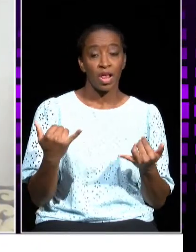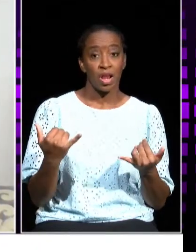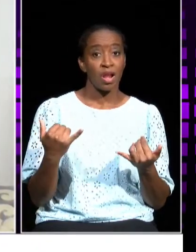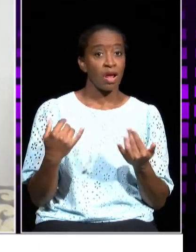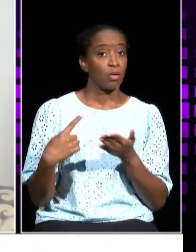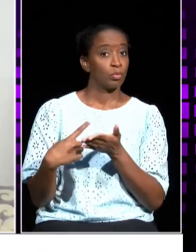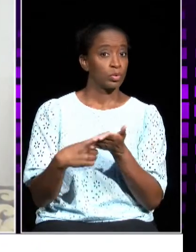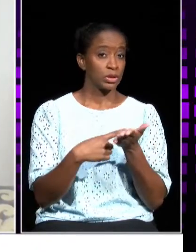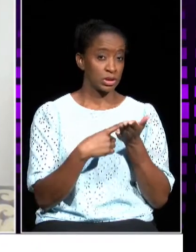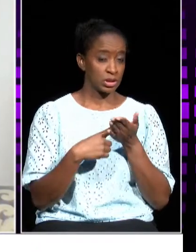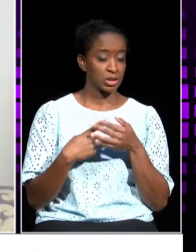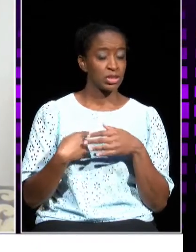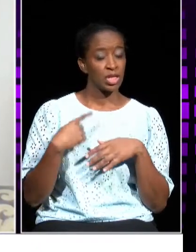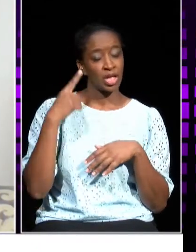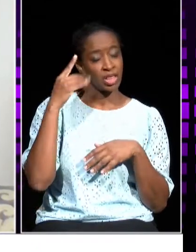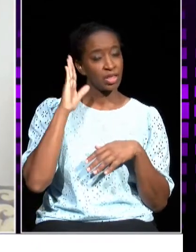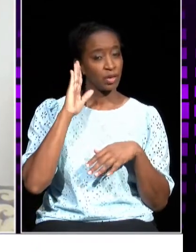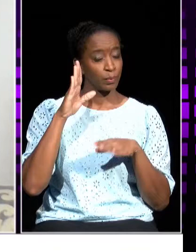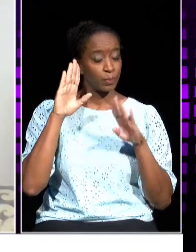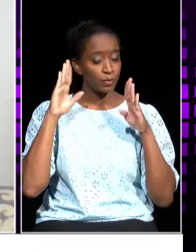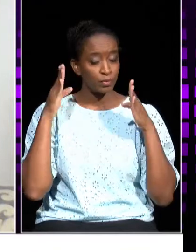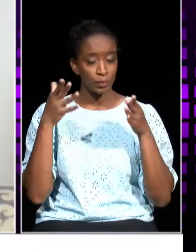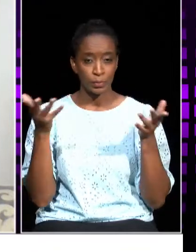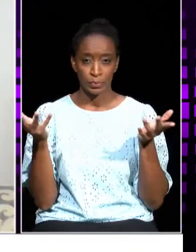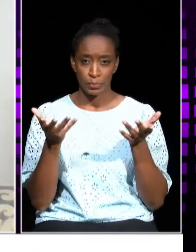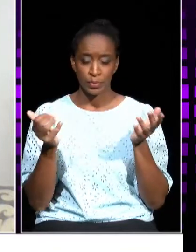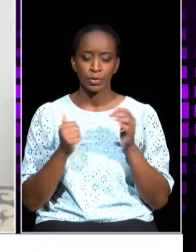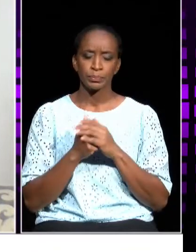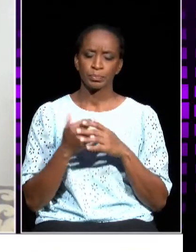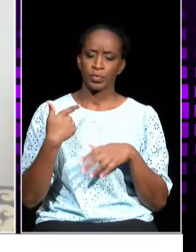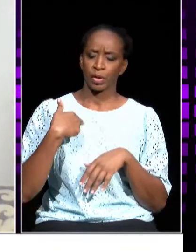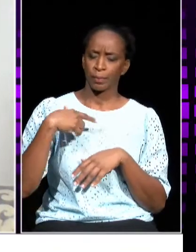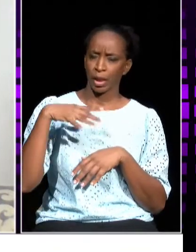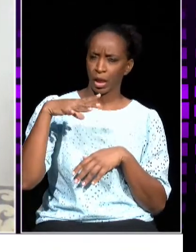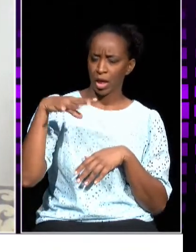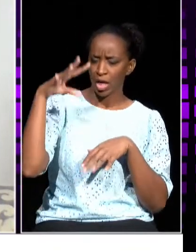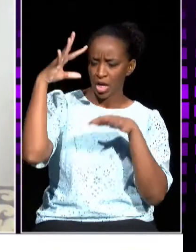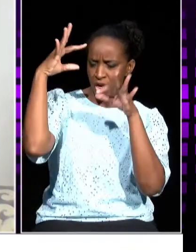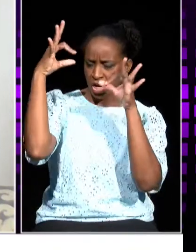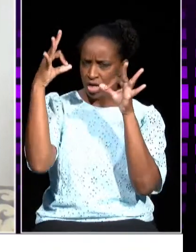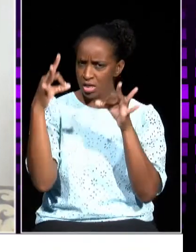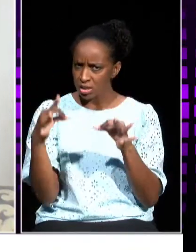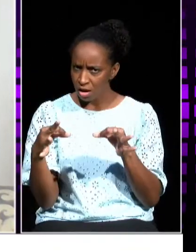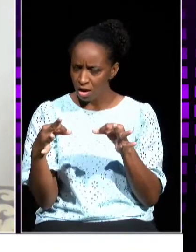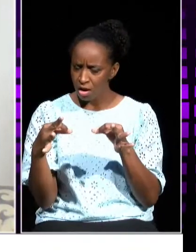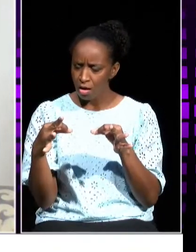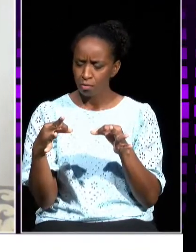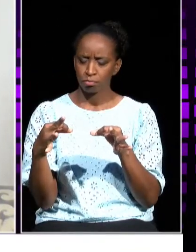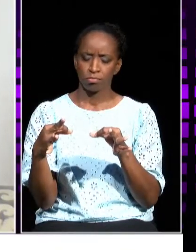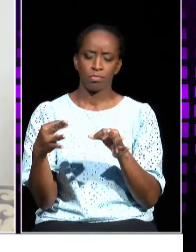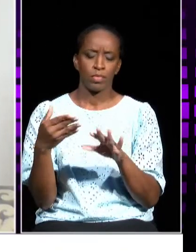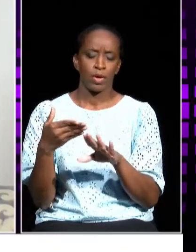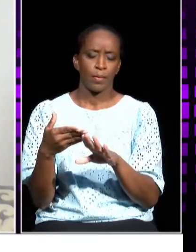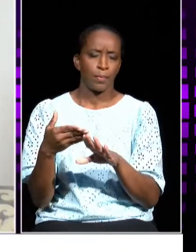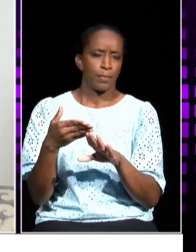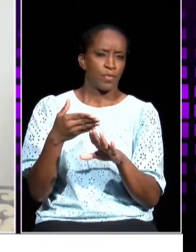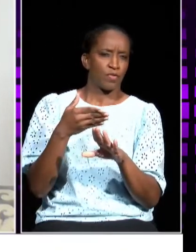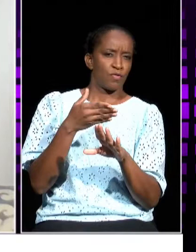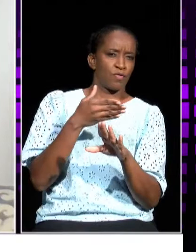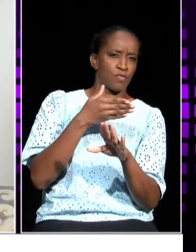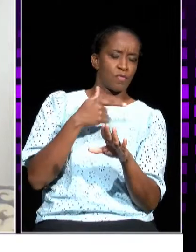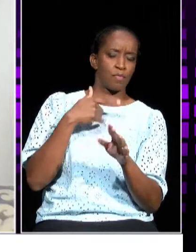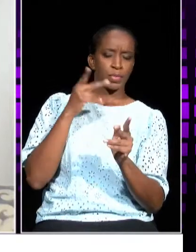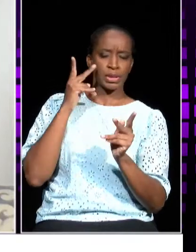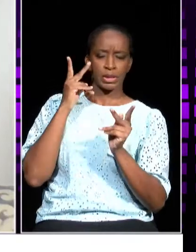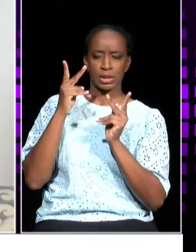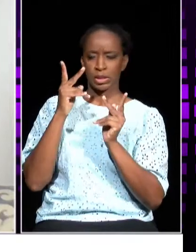is the environment of making choice. And one of those things that would impact the children or